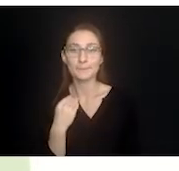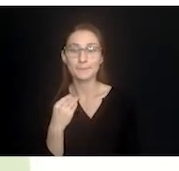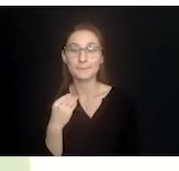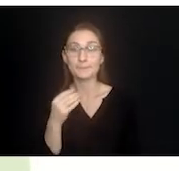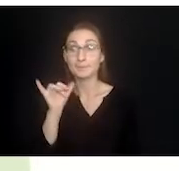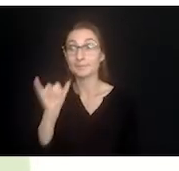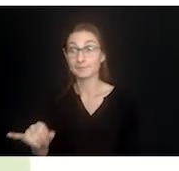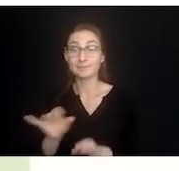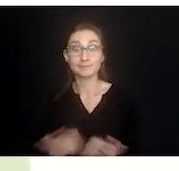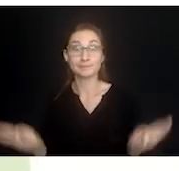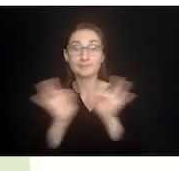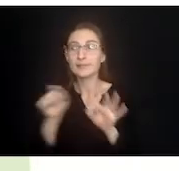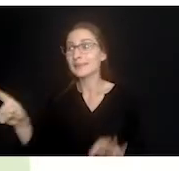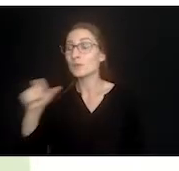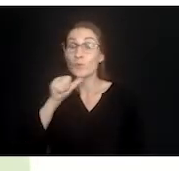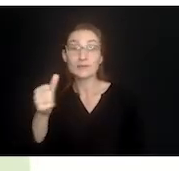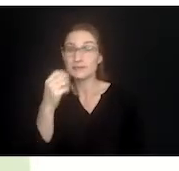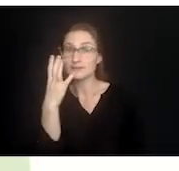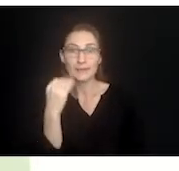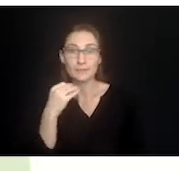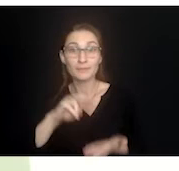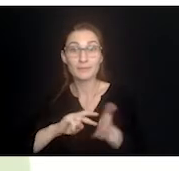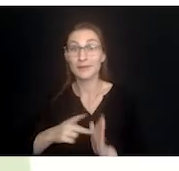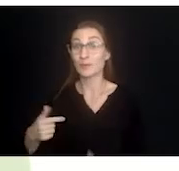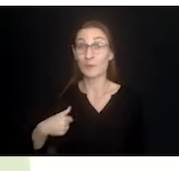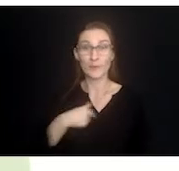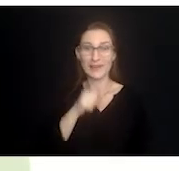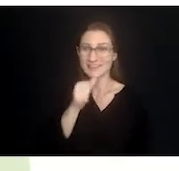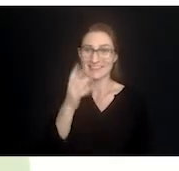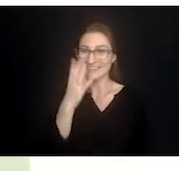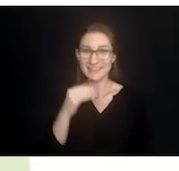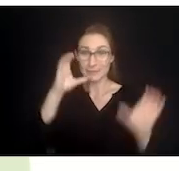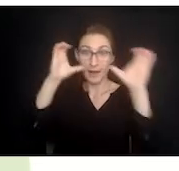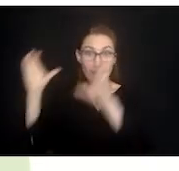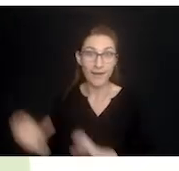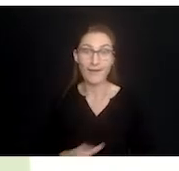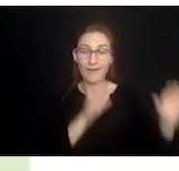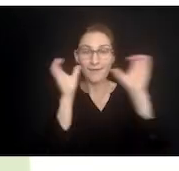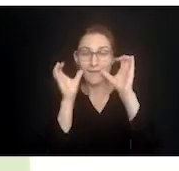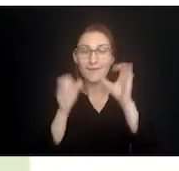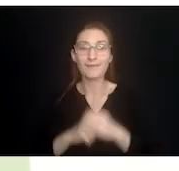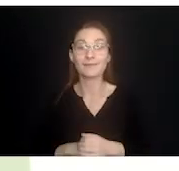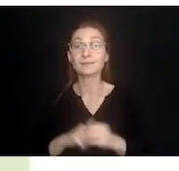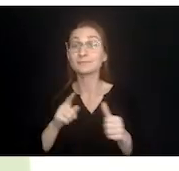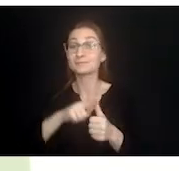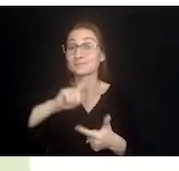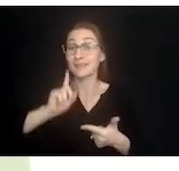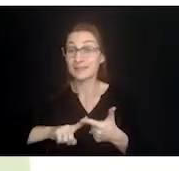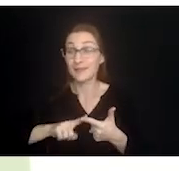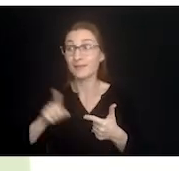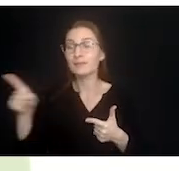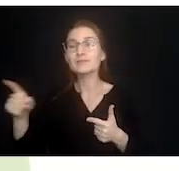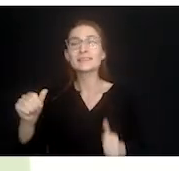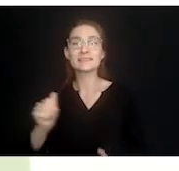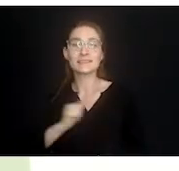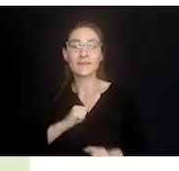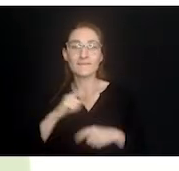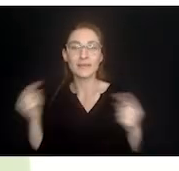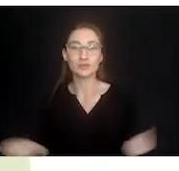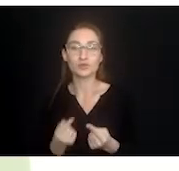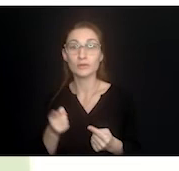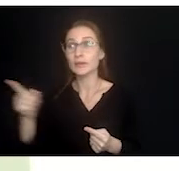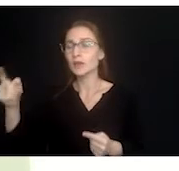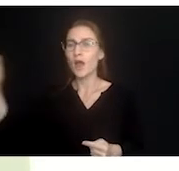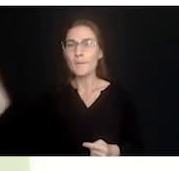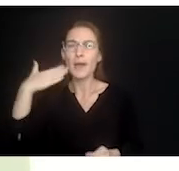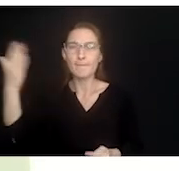sleep. Richie wasn't sleeping, which meant we weren't. The second was self-injury. Richie